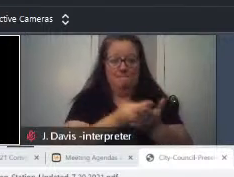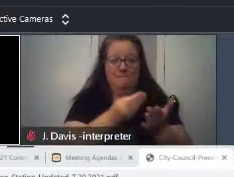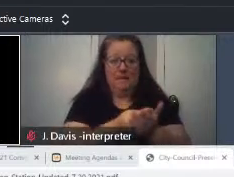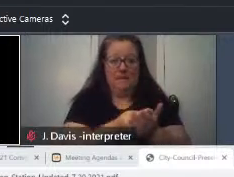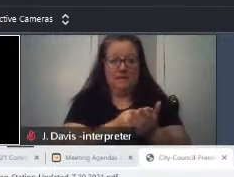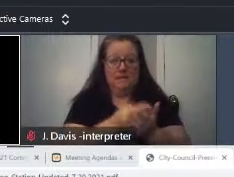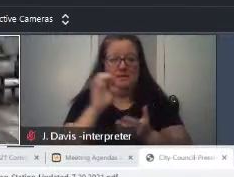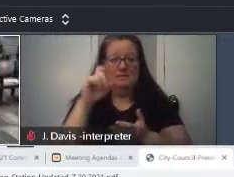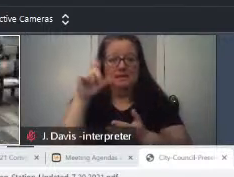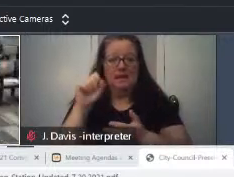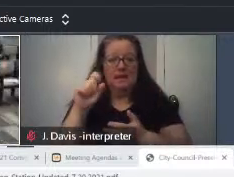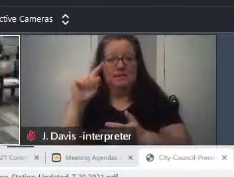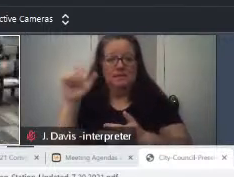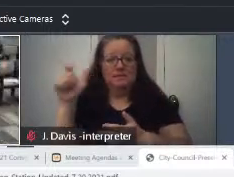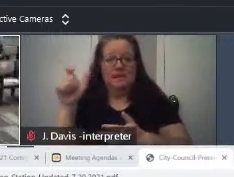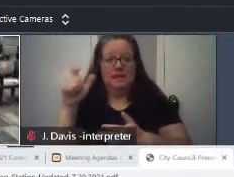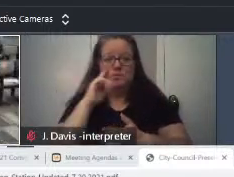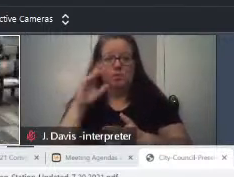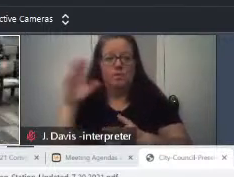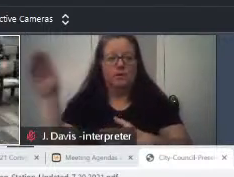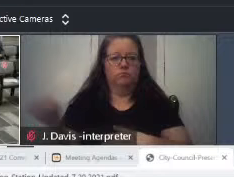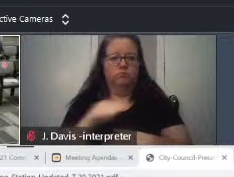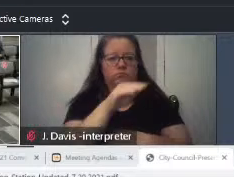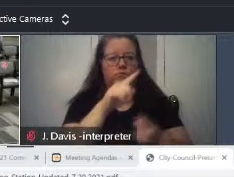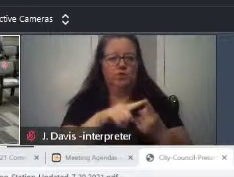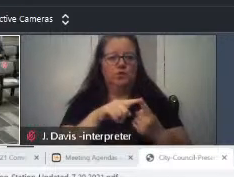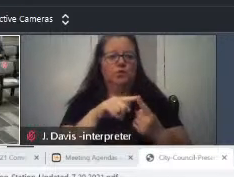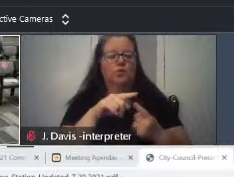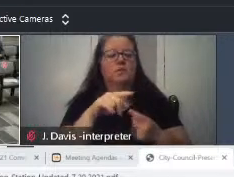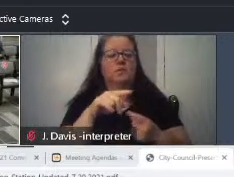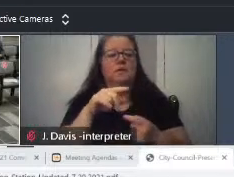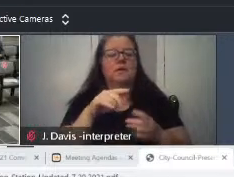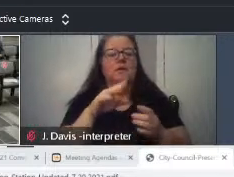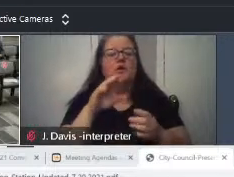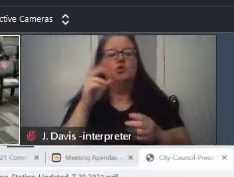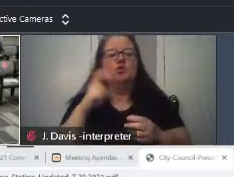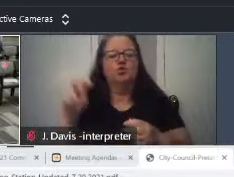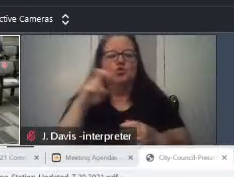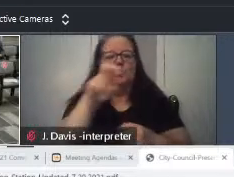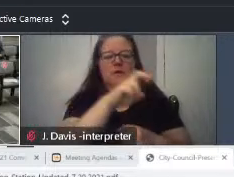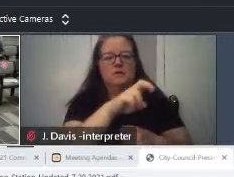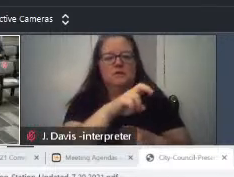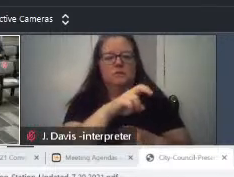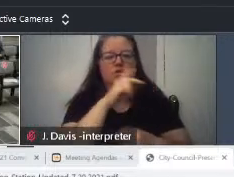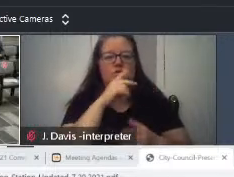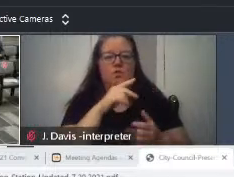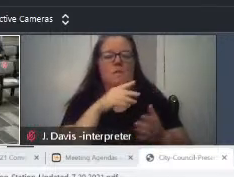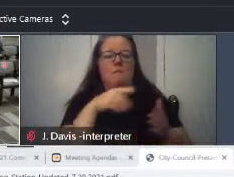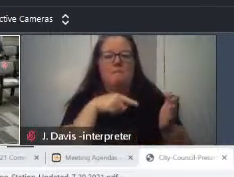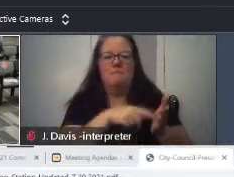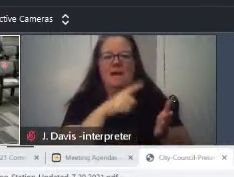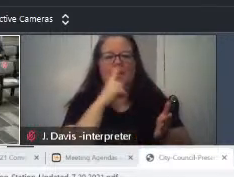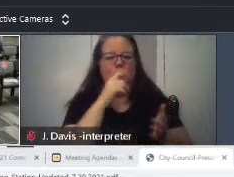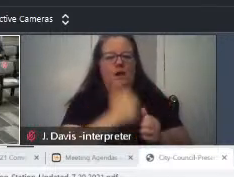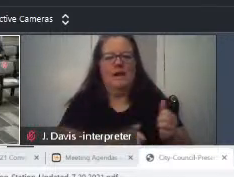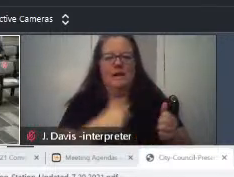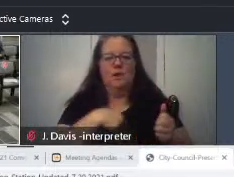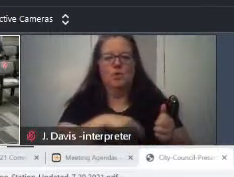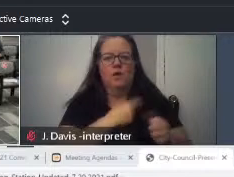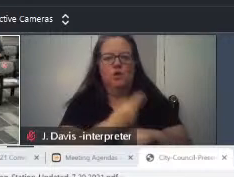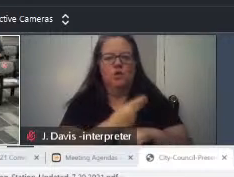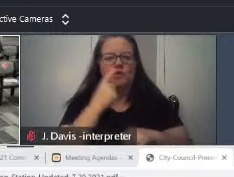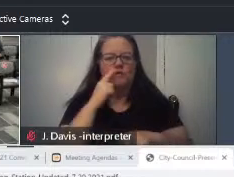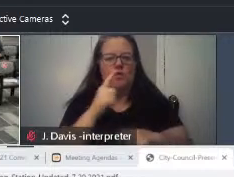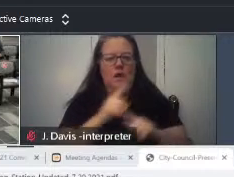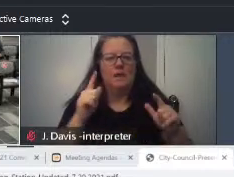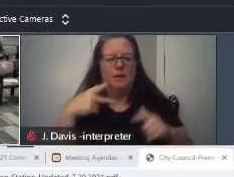will be rebated to the tourism development zone to pay bonds and any bonded indebtedness that we take out for Liberty Park. So